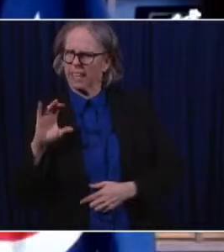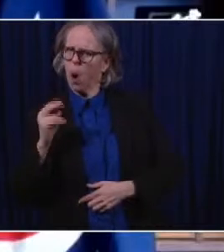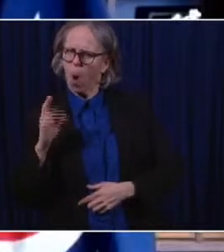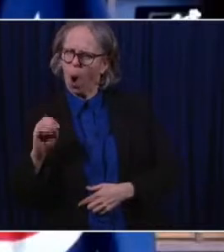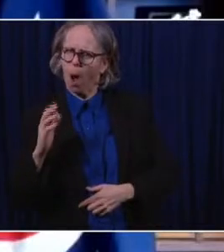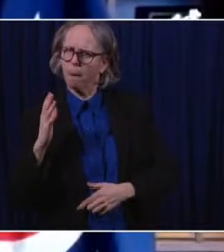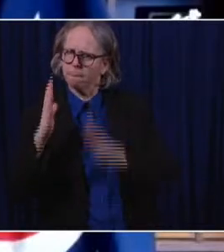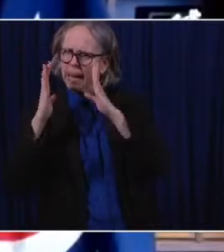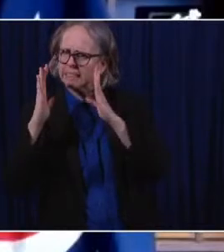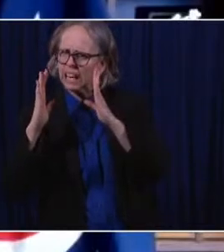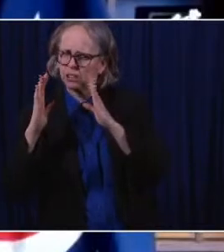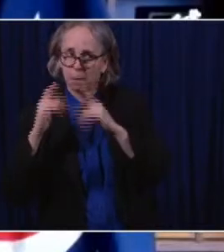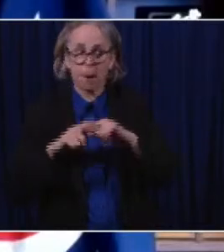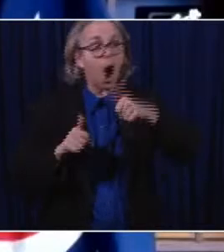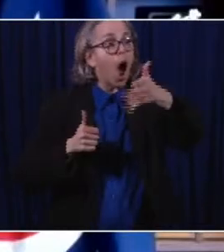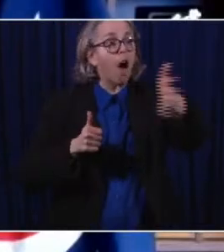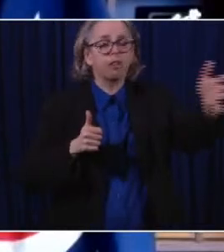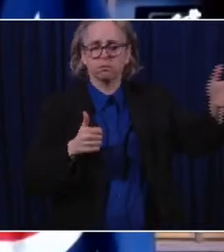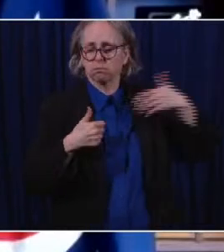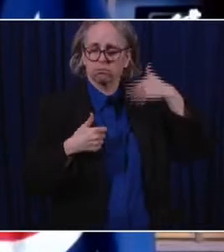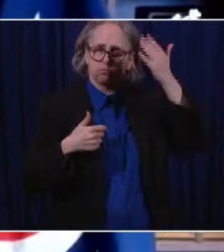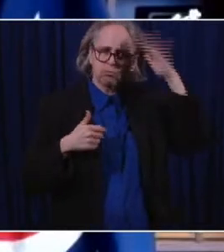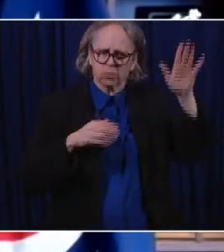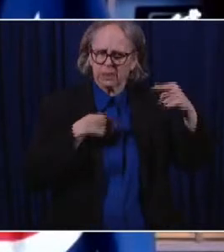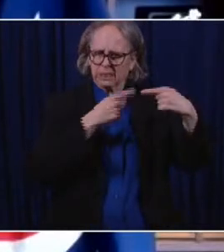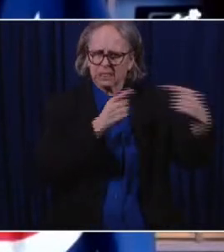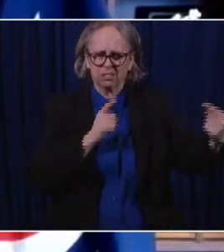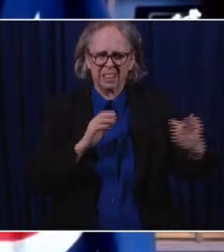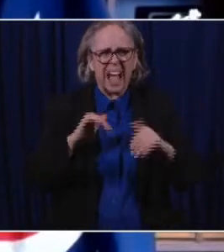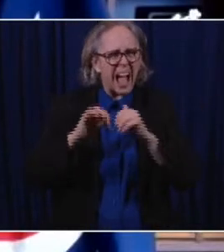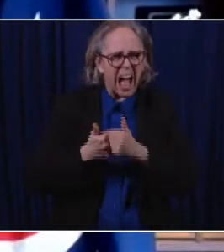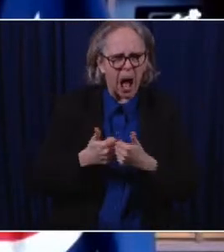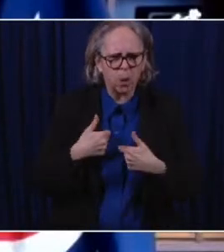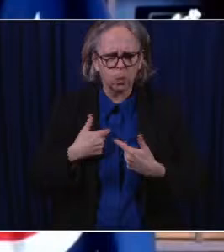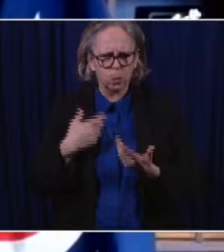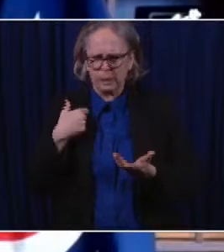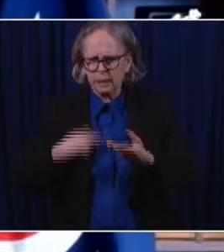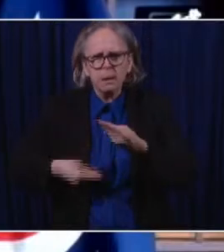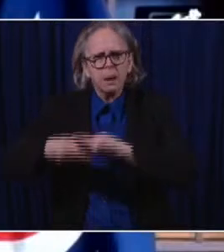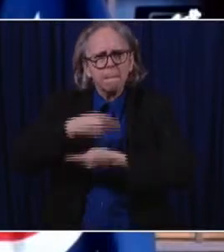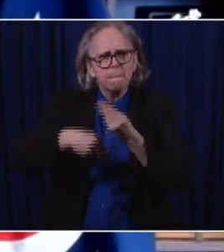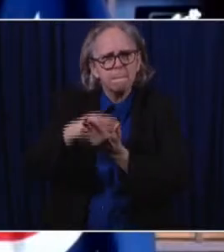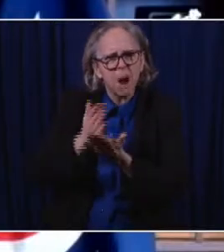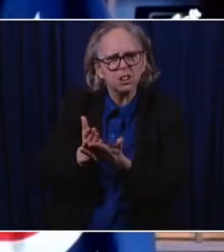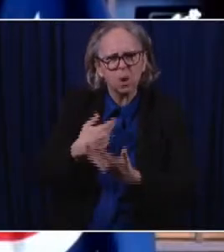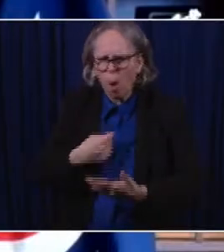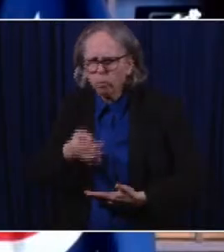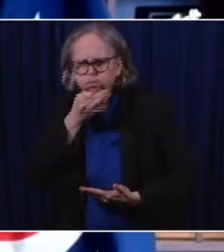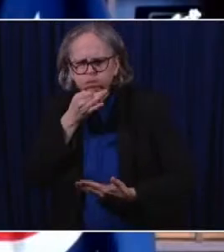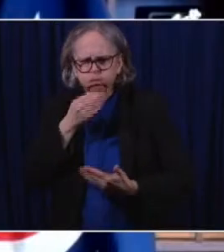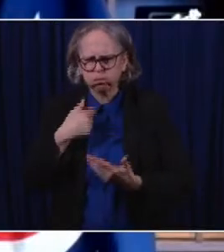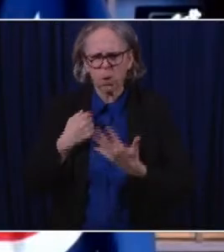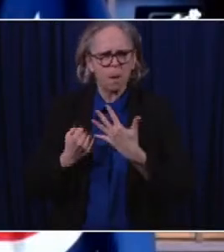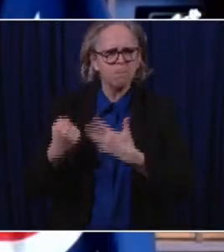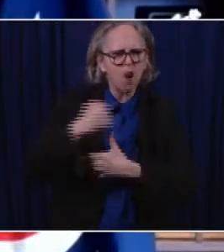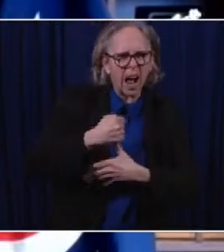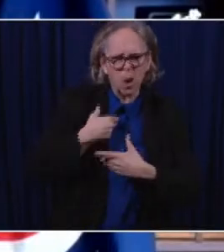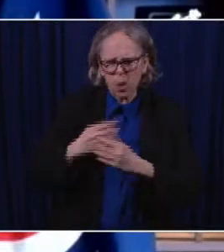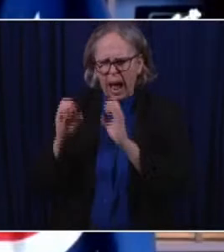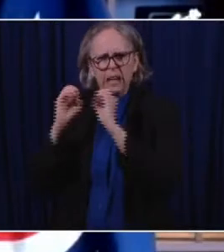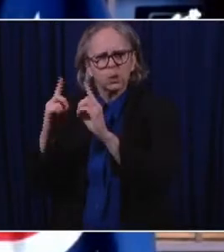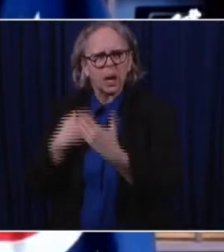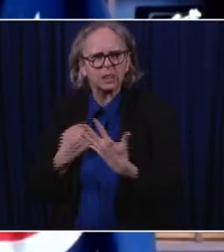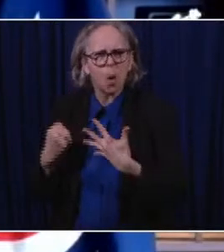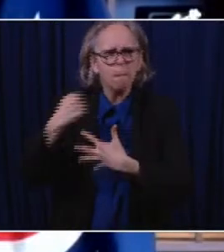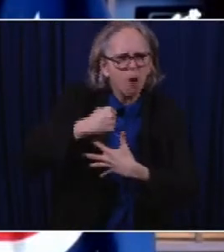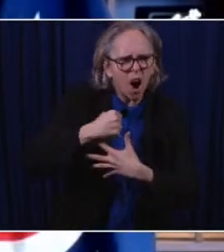the superintendent outlined, are evidence that this has been on our radar. We are planning for our recovery.